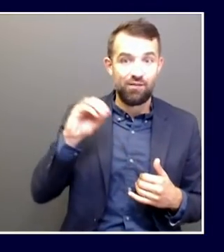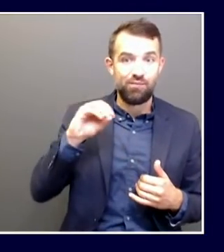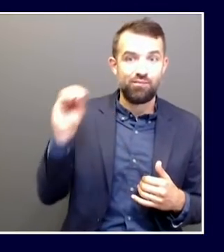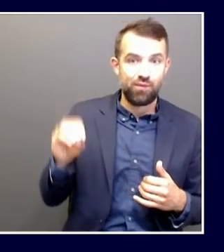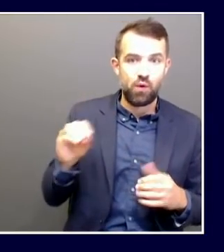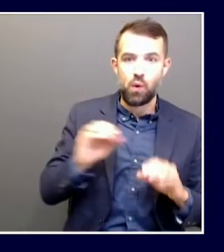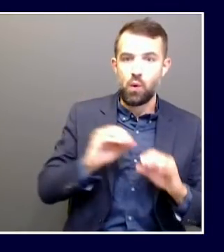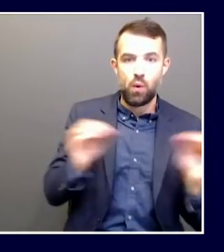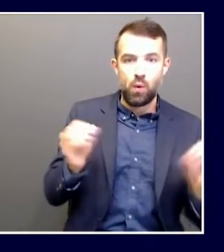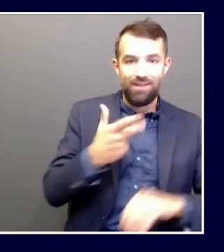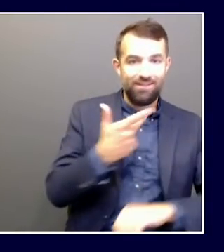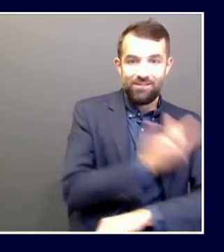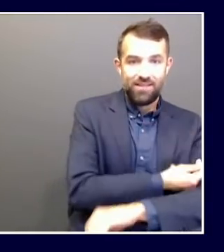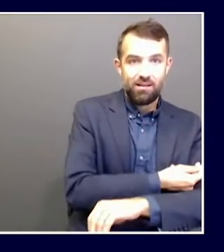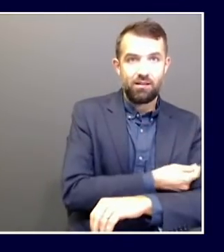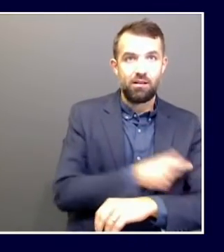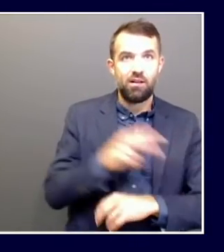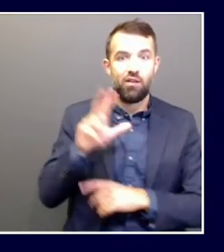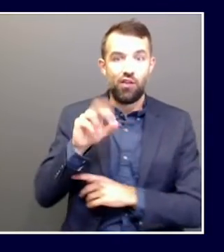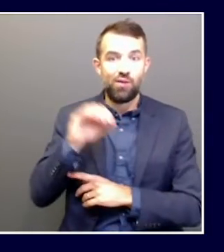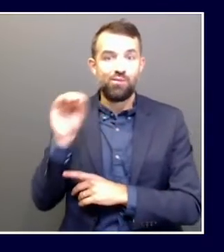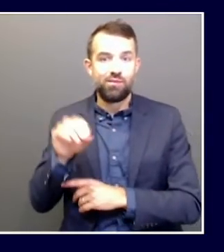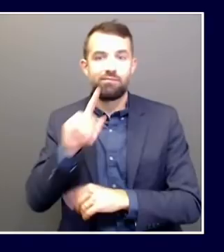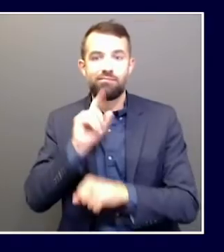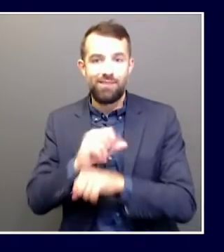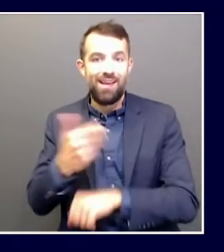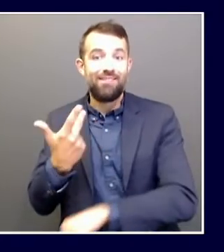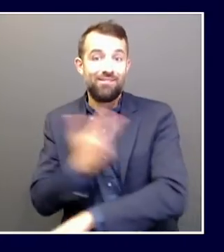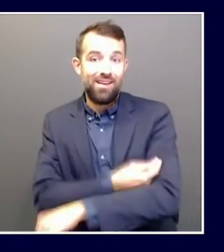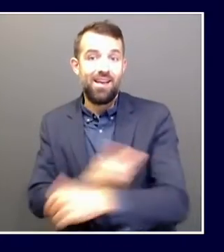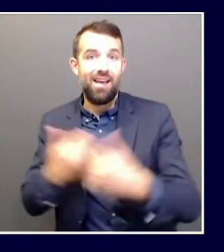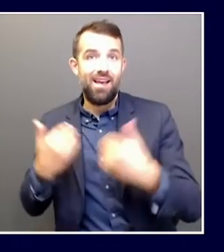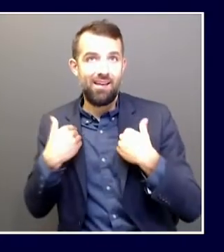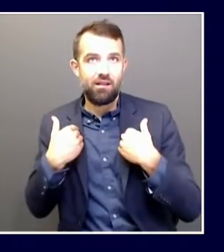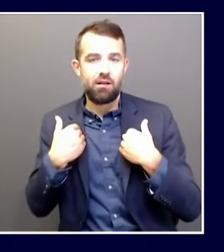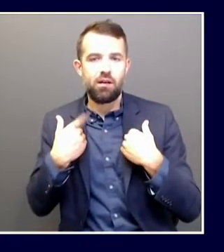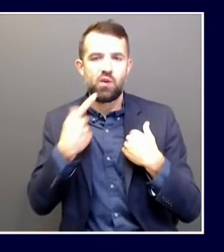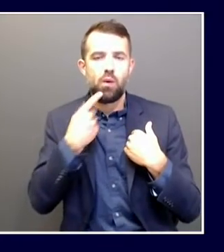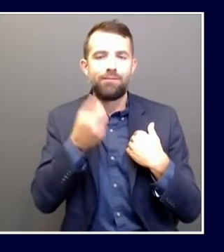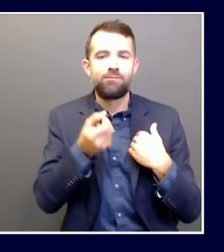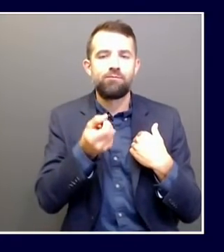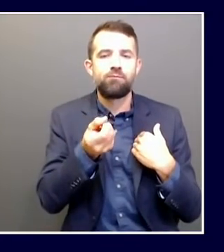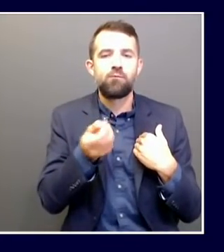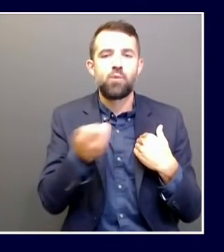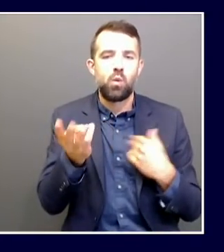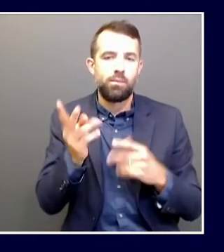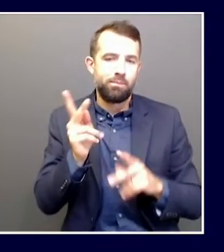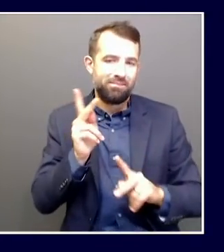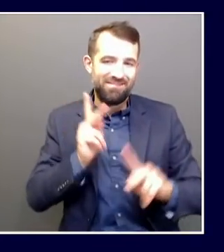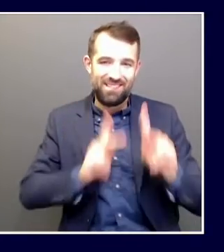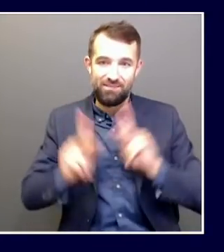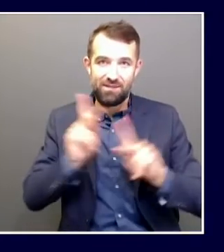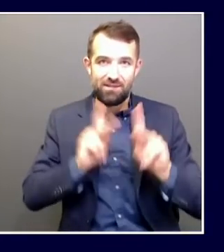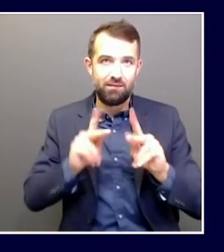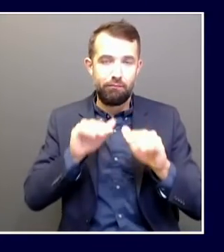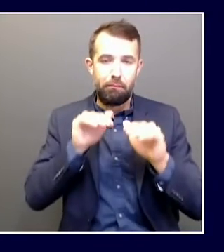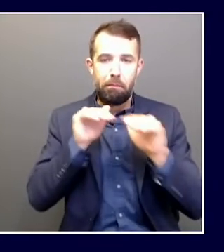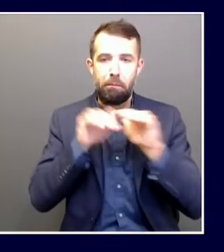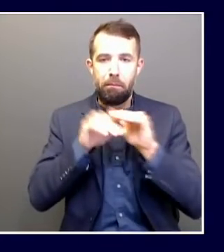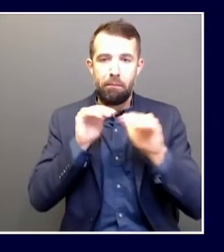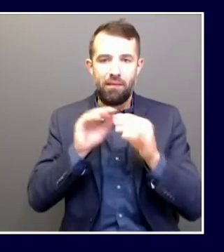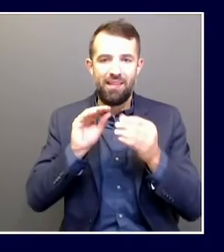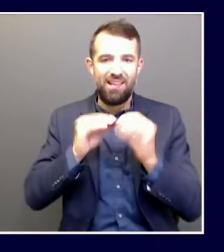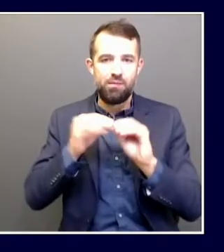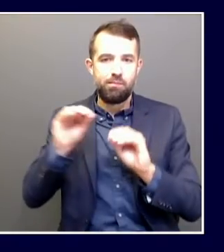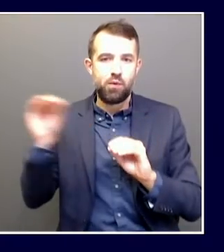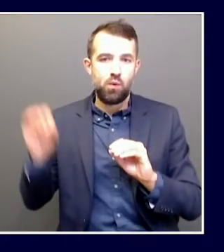base rate effect. In effect, the more people who get vaccinated, even though the chance of a small